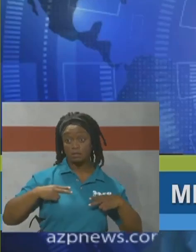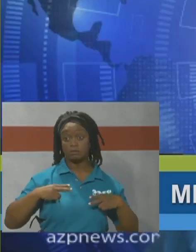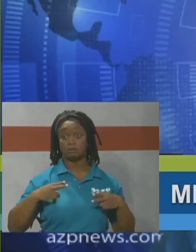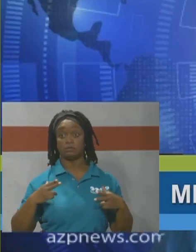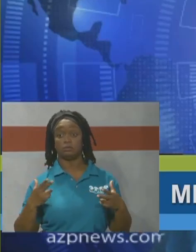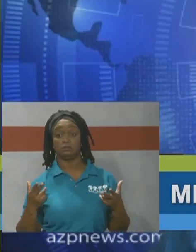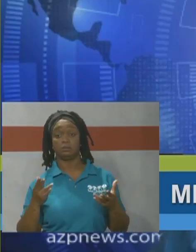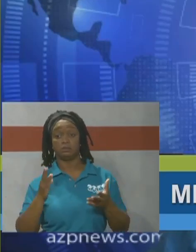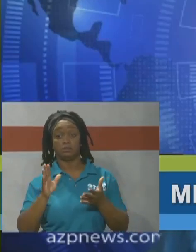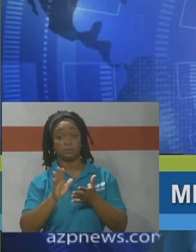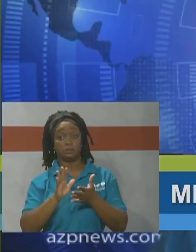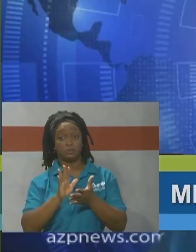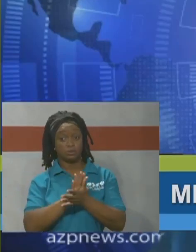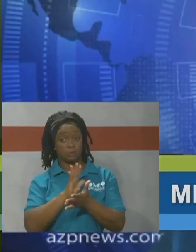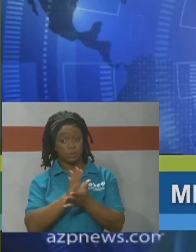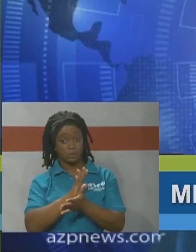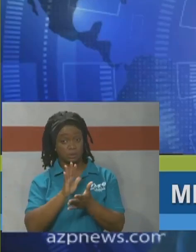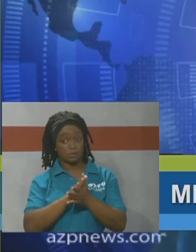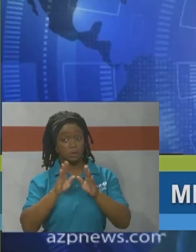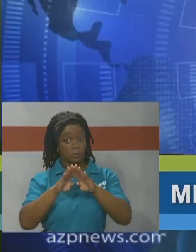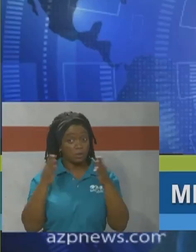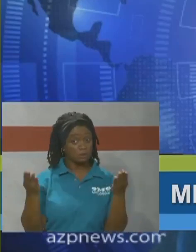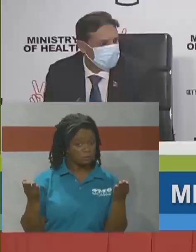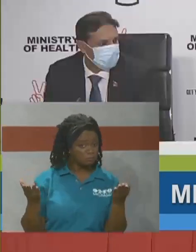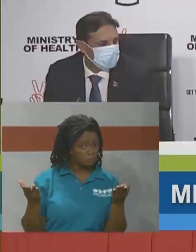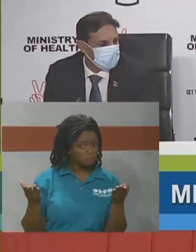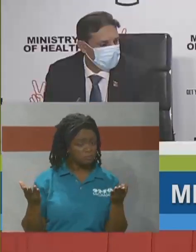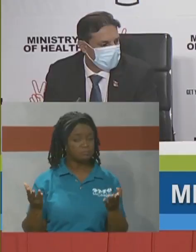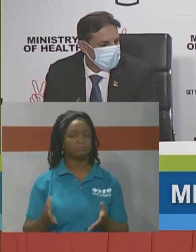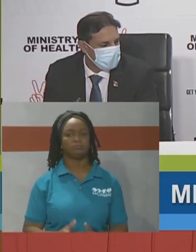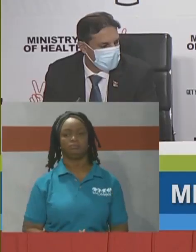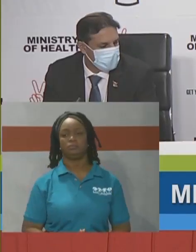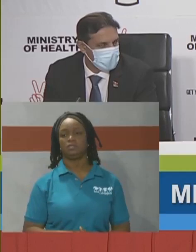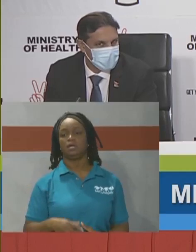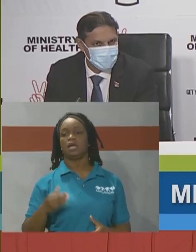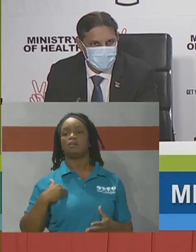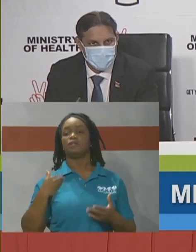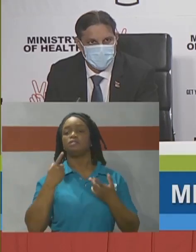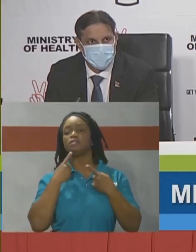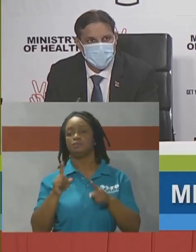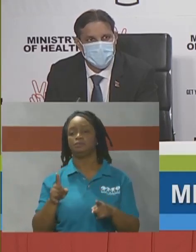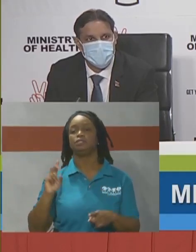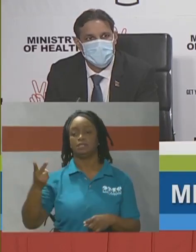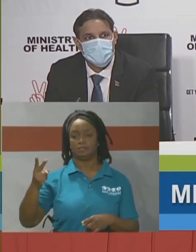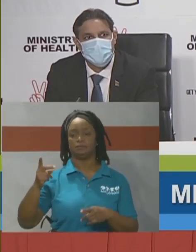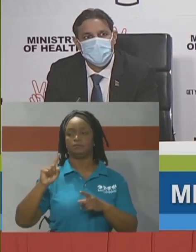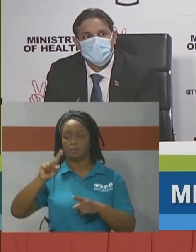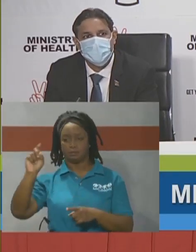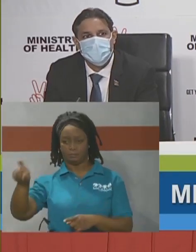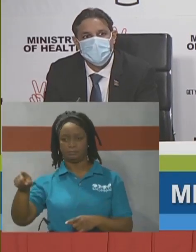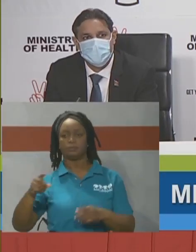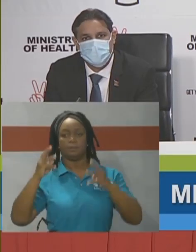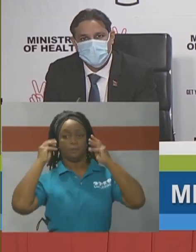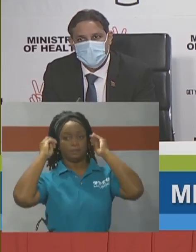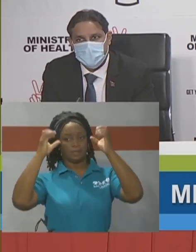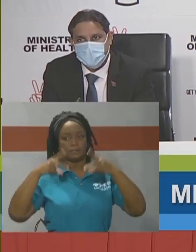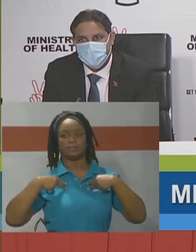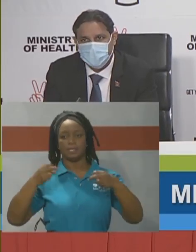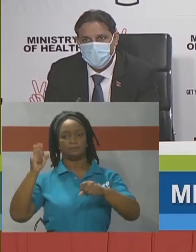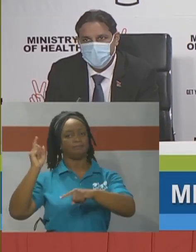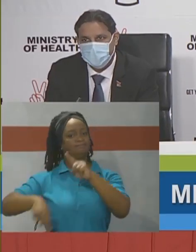primary schools, could be opened? Thank you. So I'll take the second question. So the Minister of Health does not open